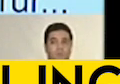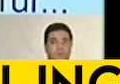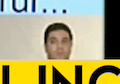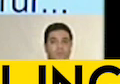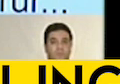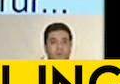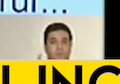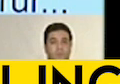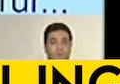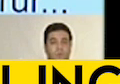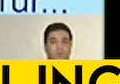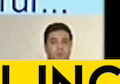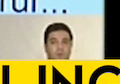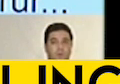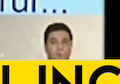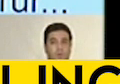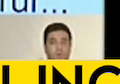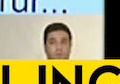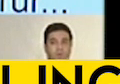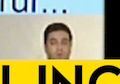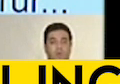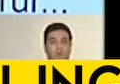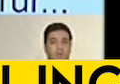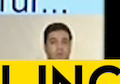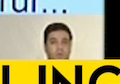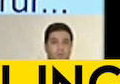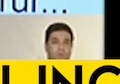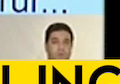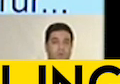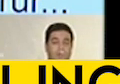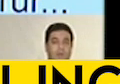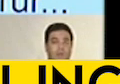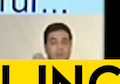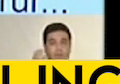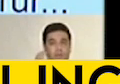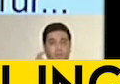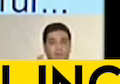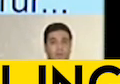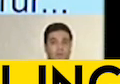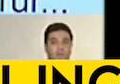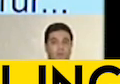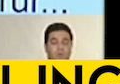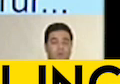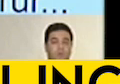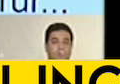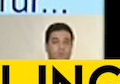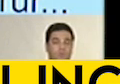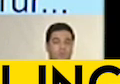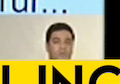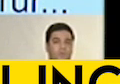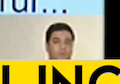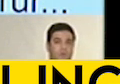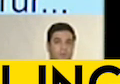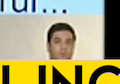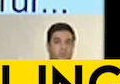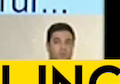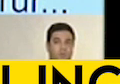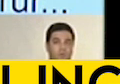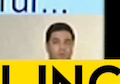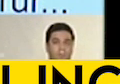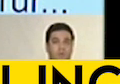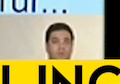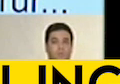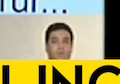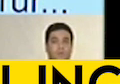har bir kerakli narsalarni o'rganmoqni aytilur. Ilm inson uchun g'oyat oliy va muqaddas